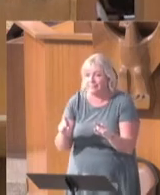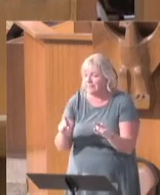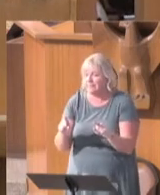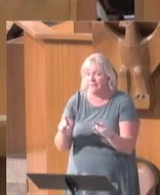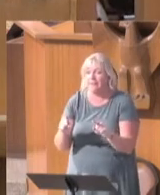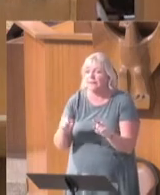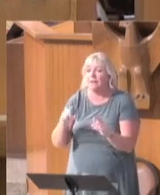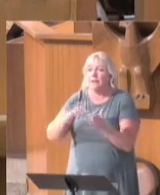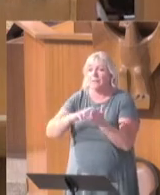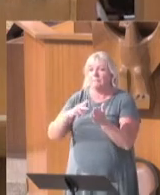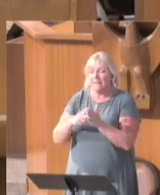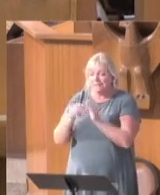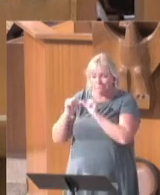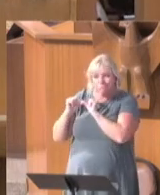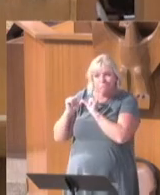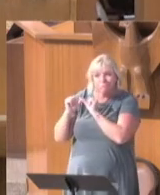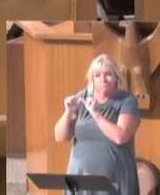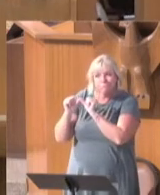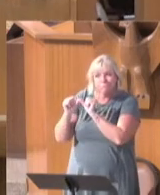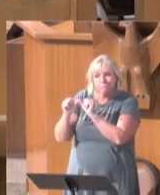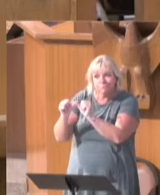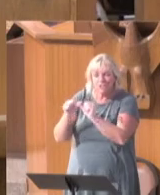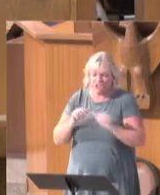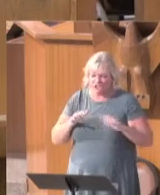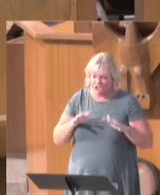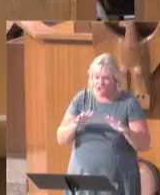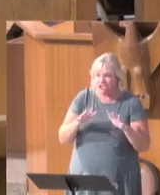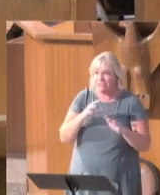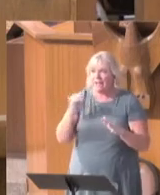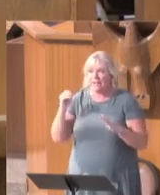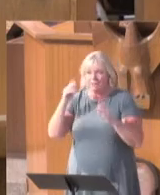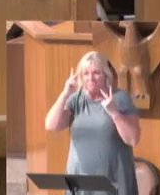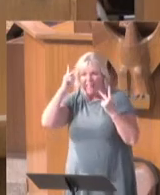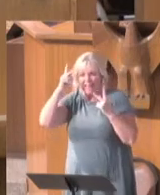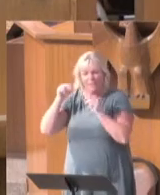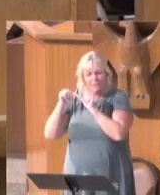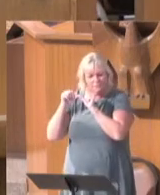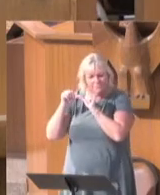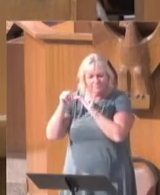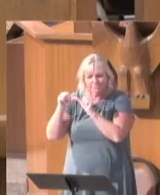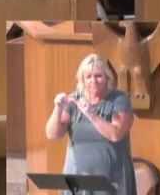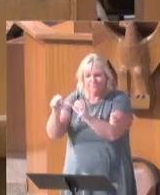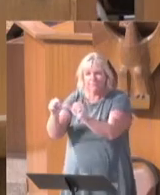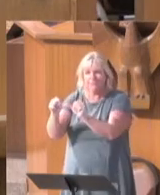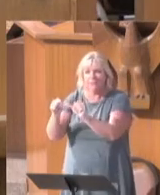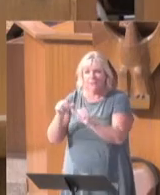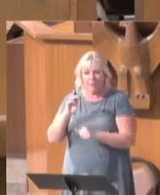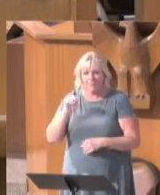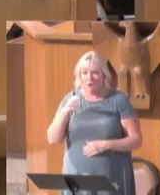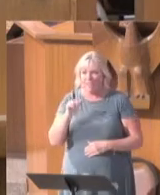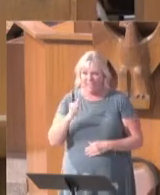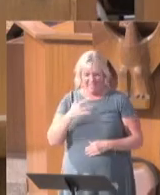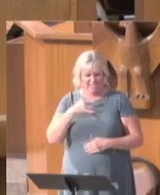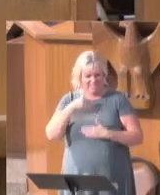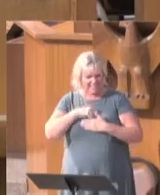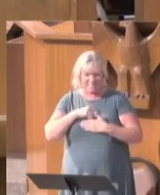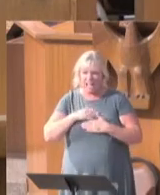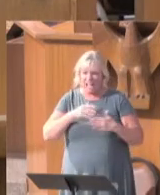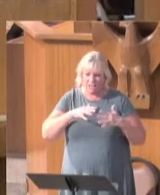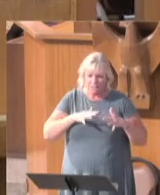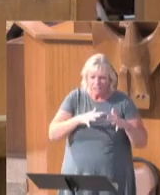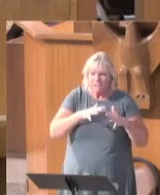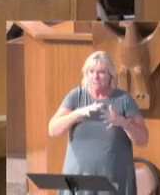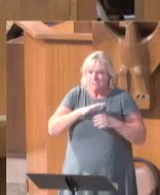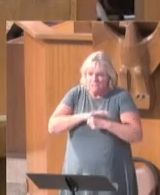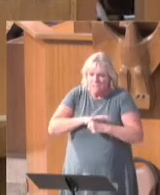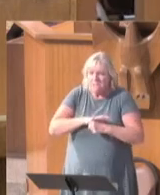of traditional translations offering, but an ongoing state of anxiety and distress.